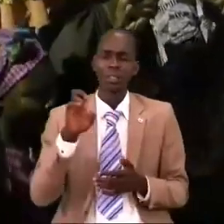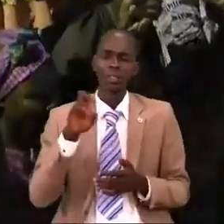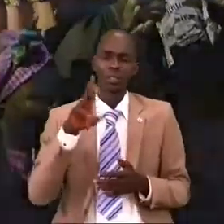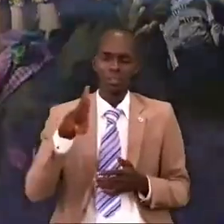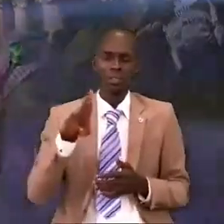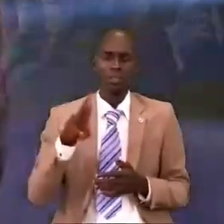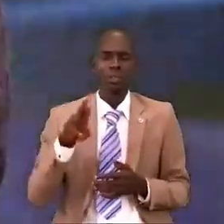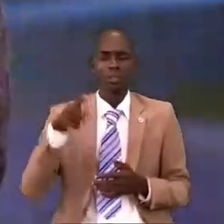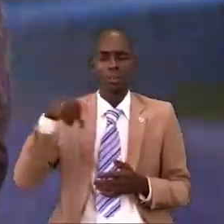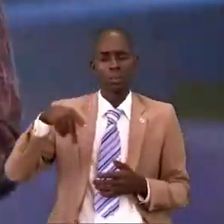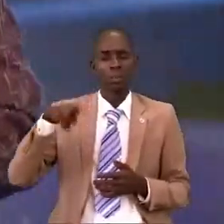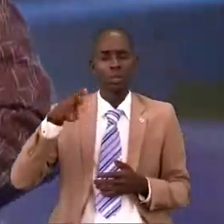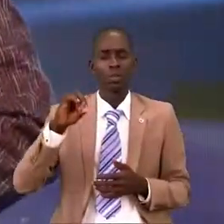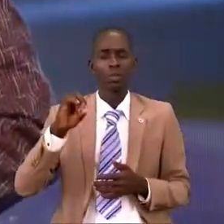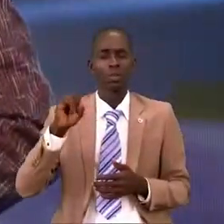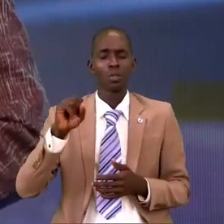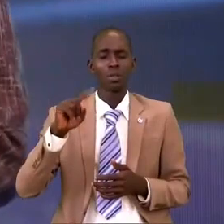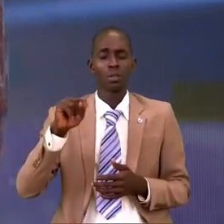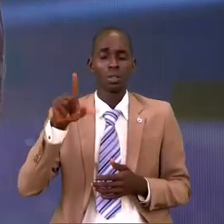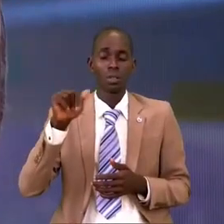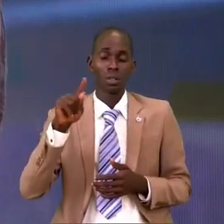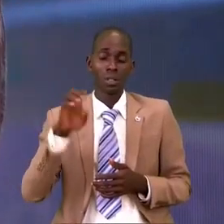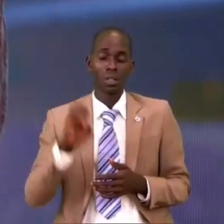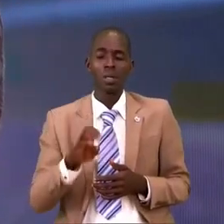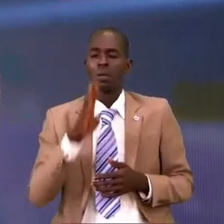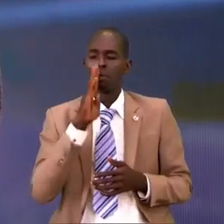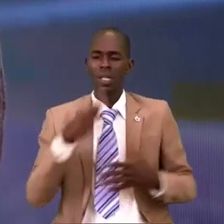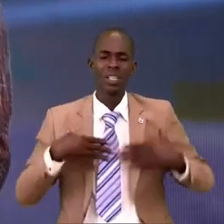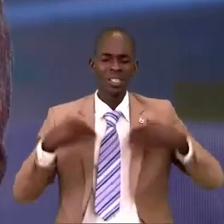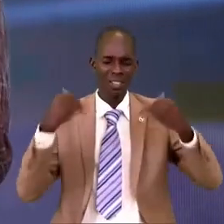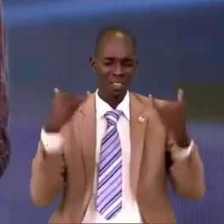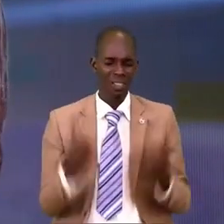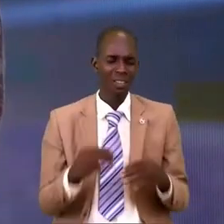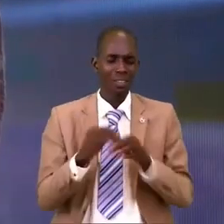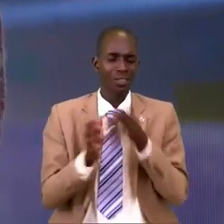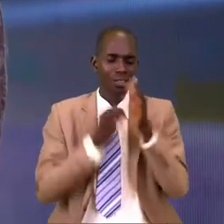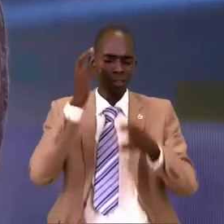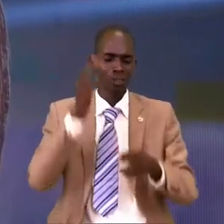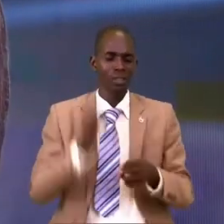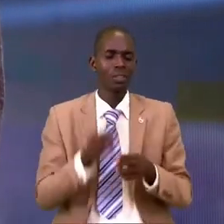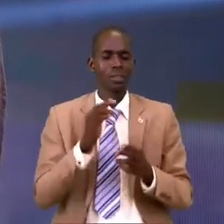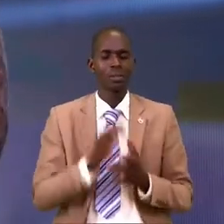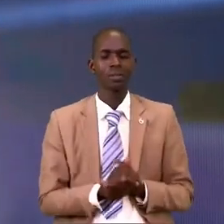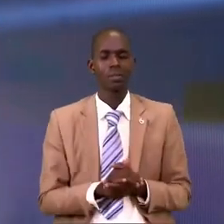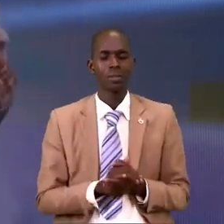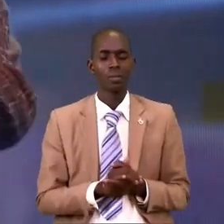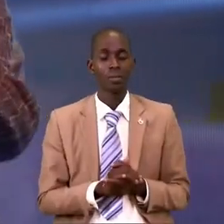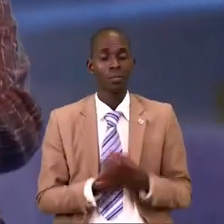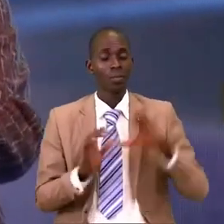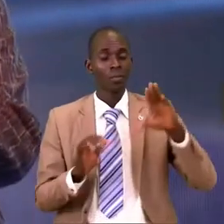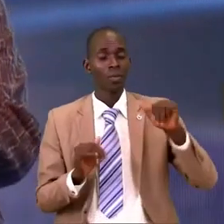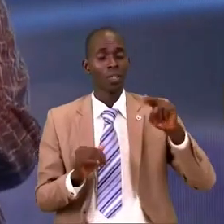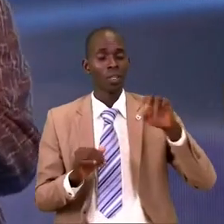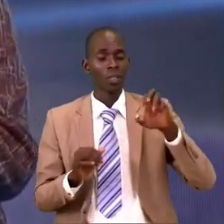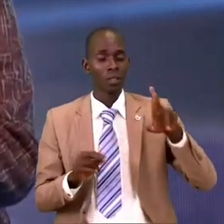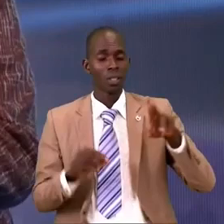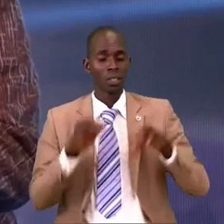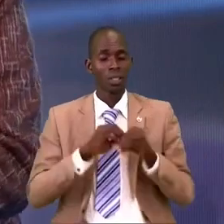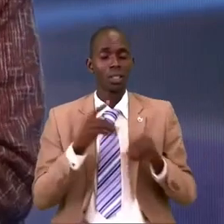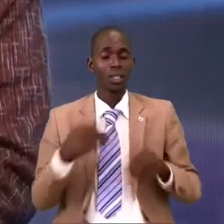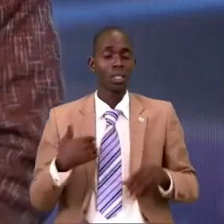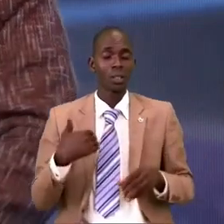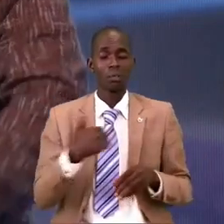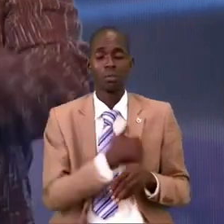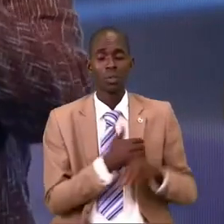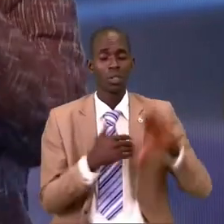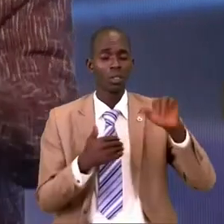Cancer in the breast, cancer in the lungs, cancer in the liver, cancer